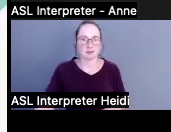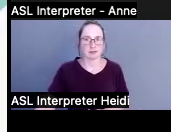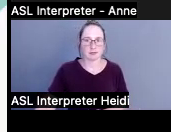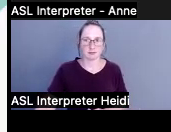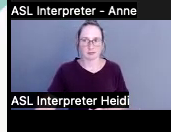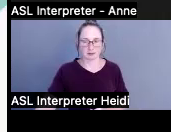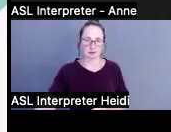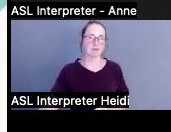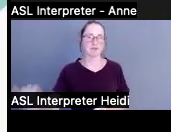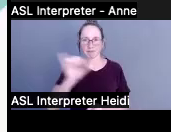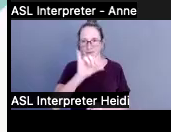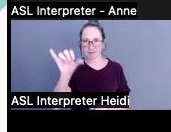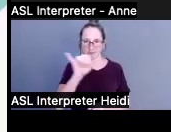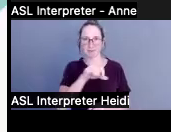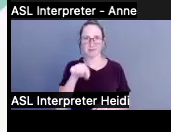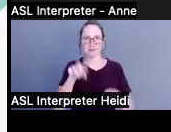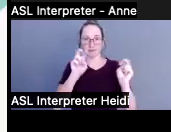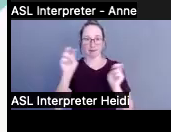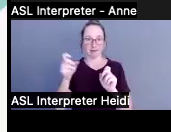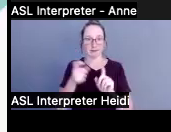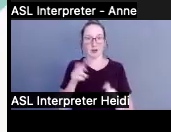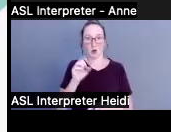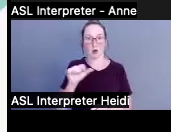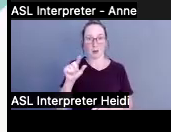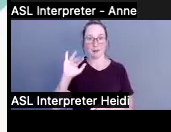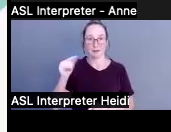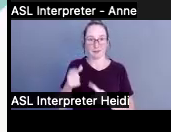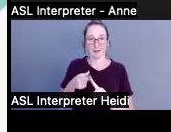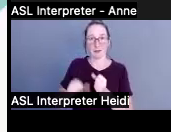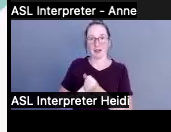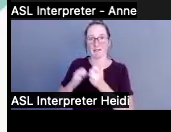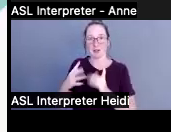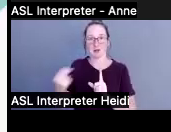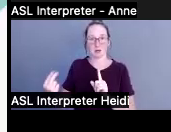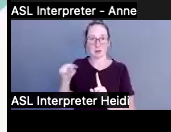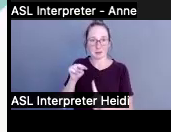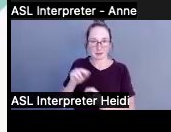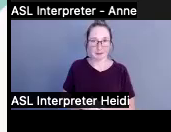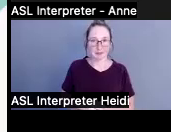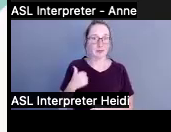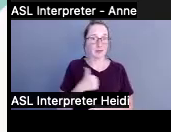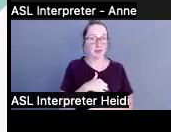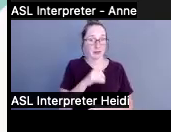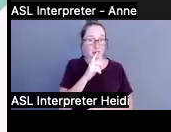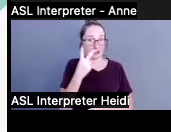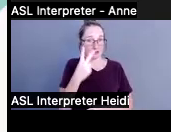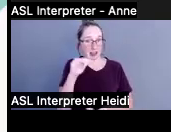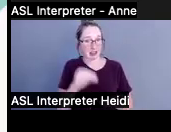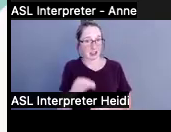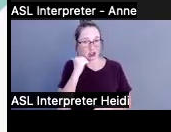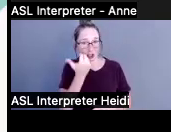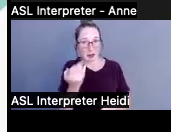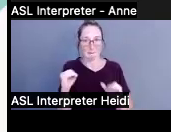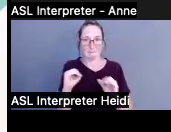And similarly, this is a quote on well-being from an advocate's perspective. "We are seeing less shame,